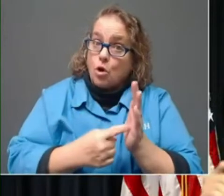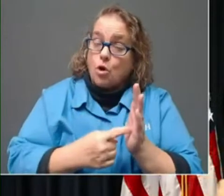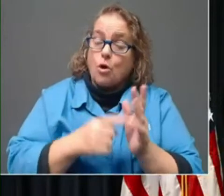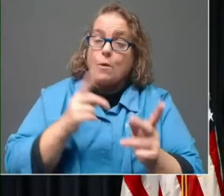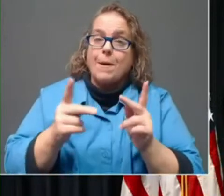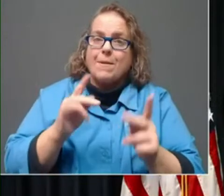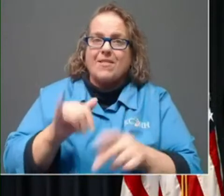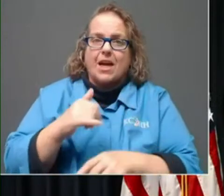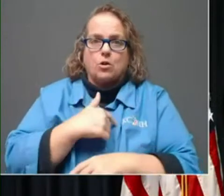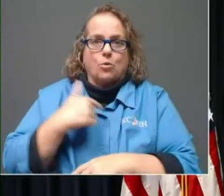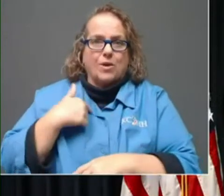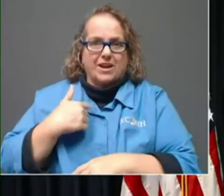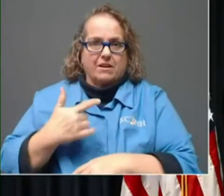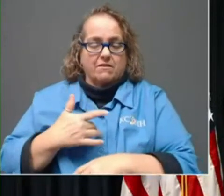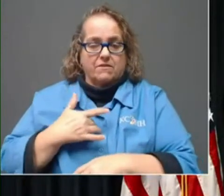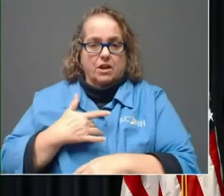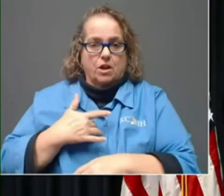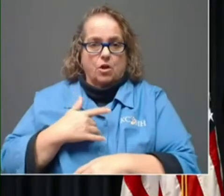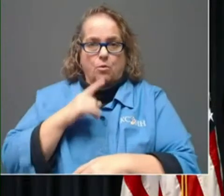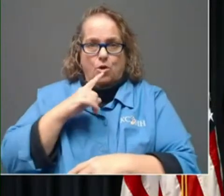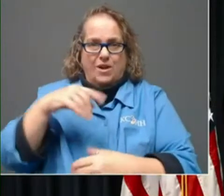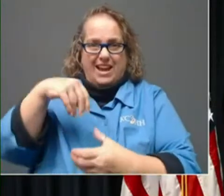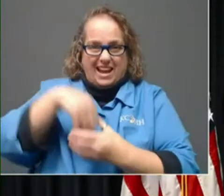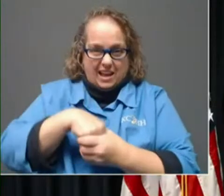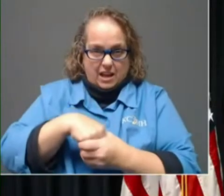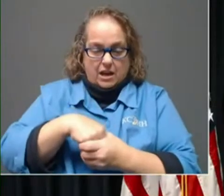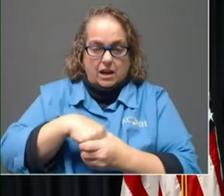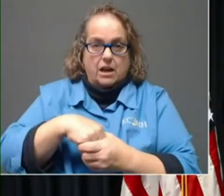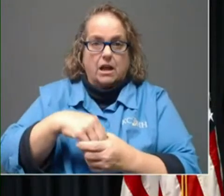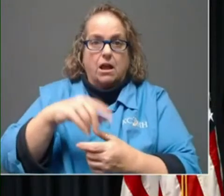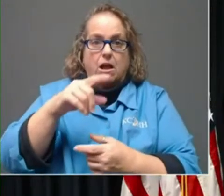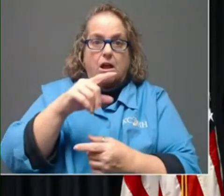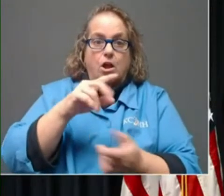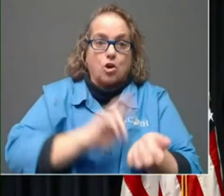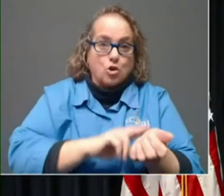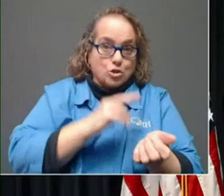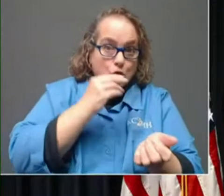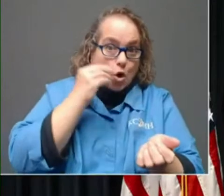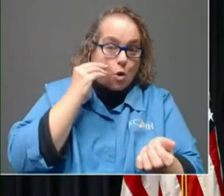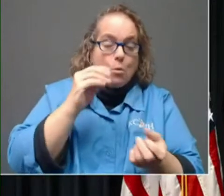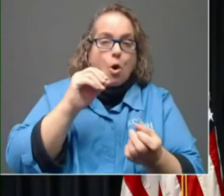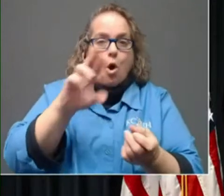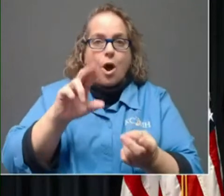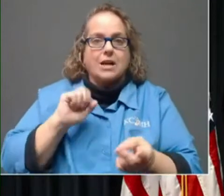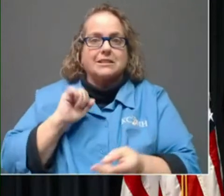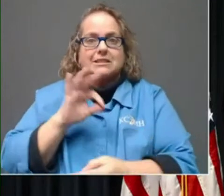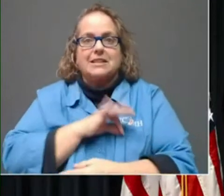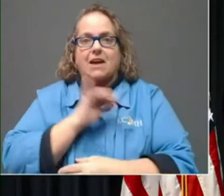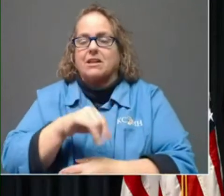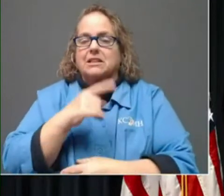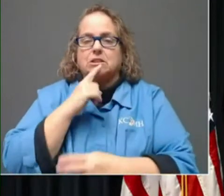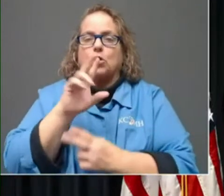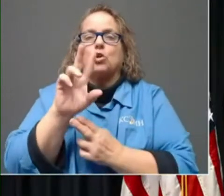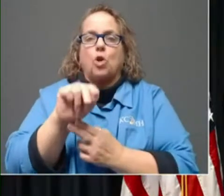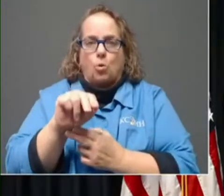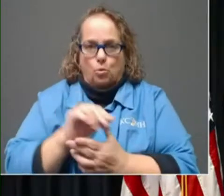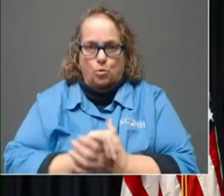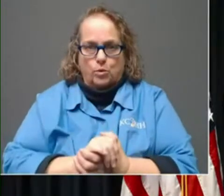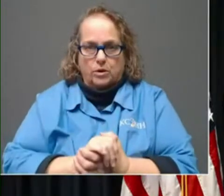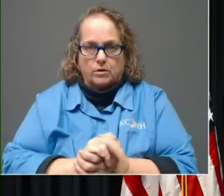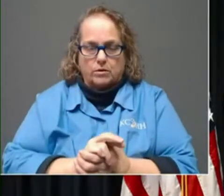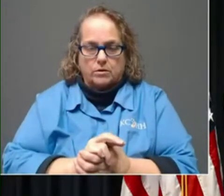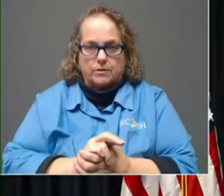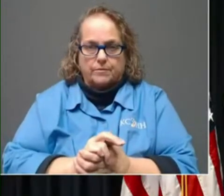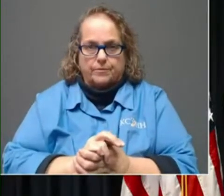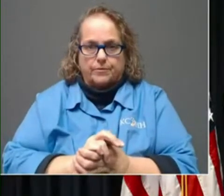believed were in long-term care as residents or as staff that said no. So